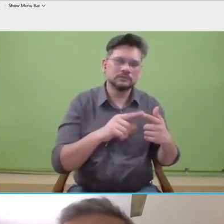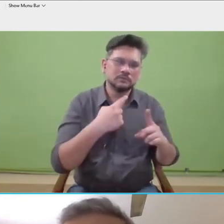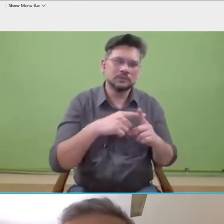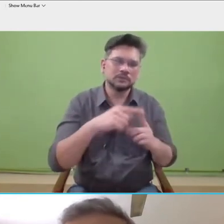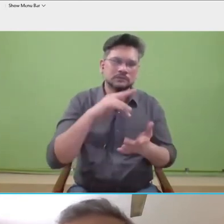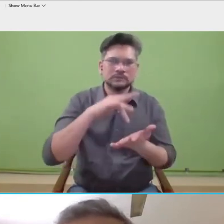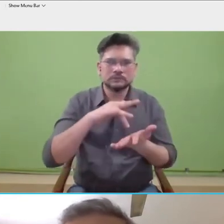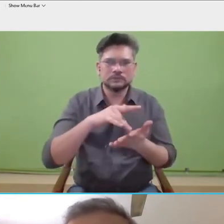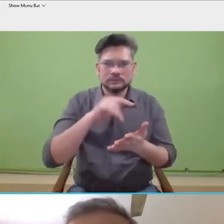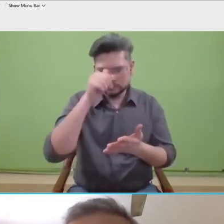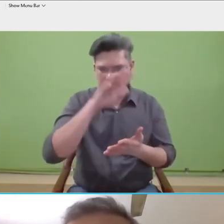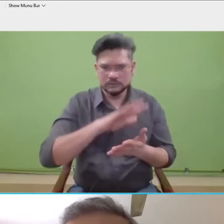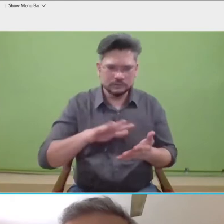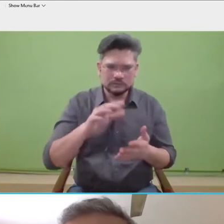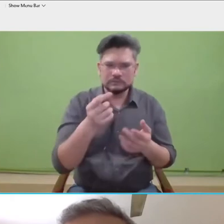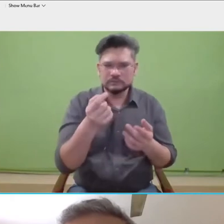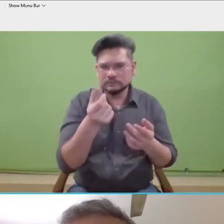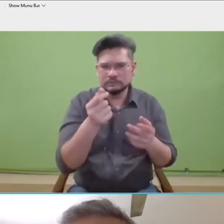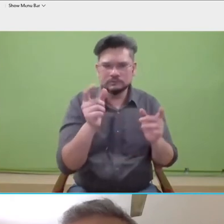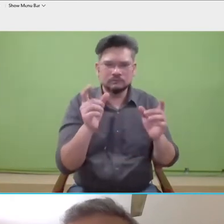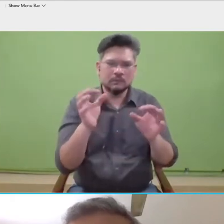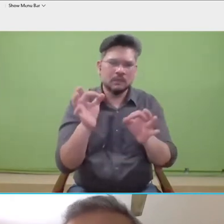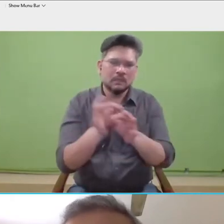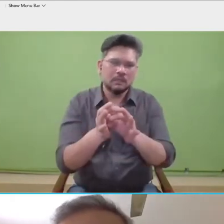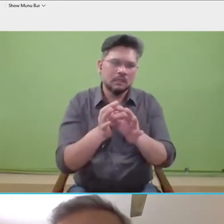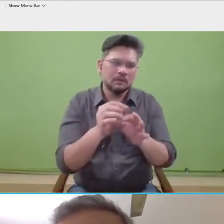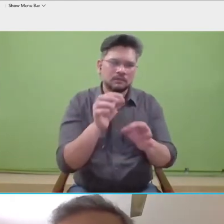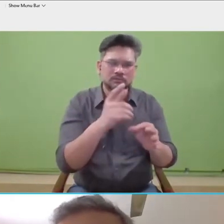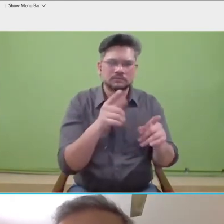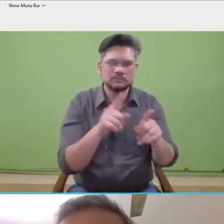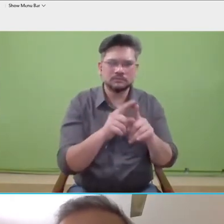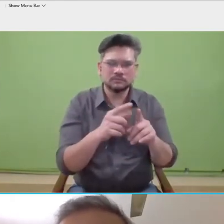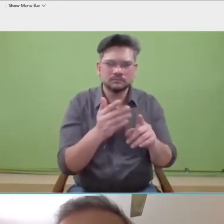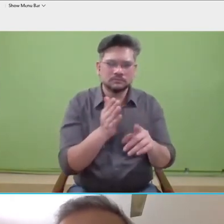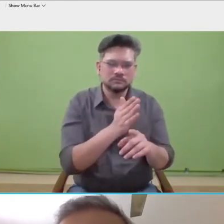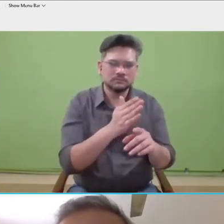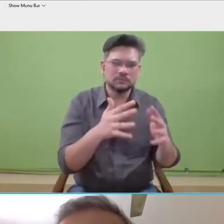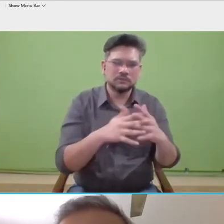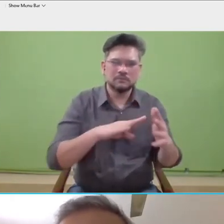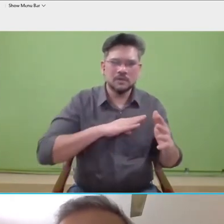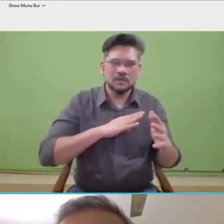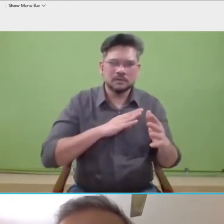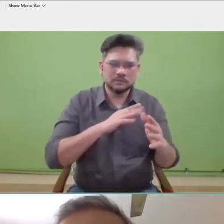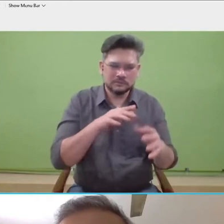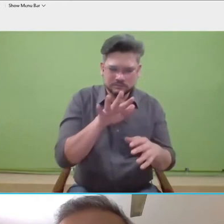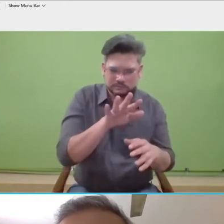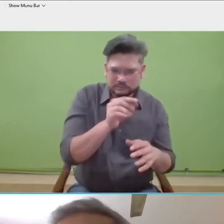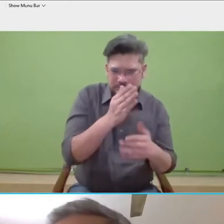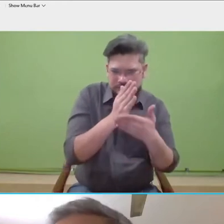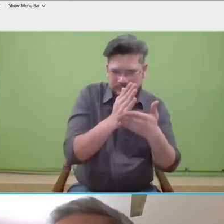just to the west like you know beginning of maharashtra so that's a